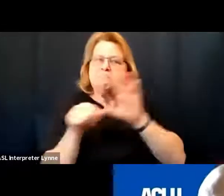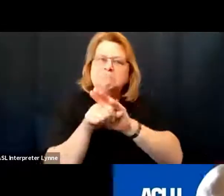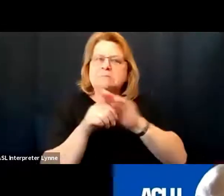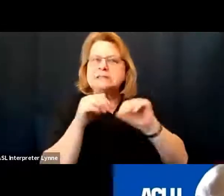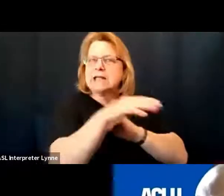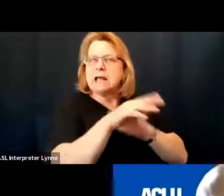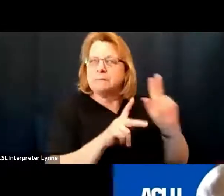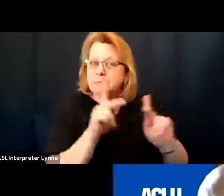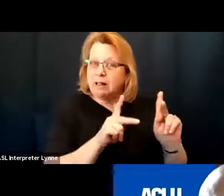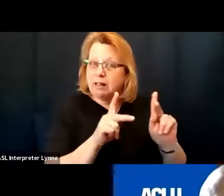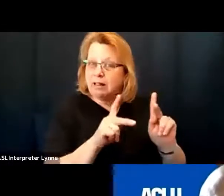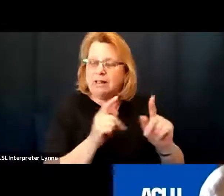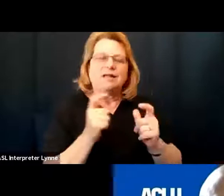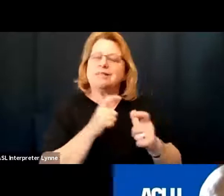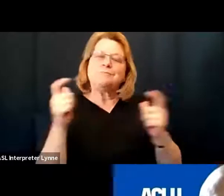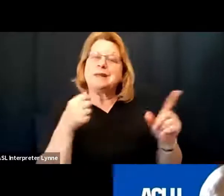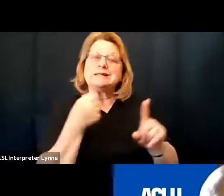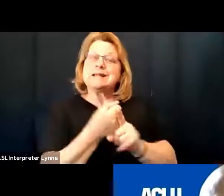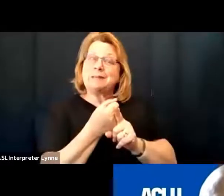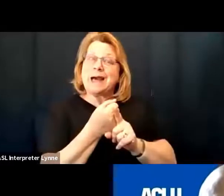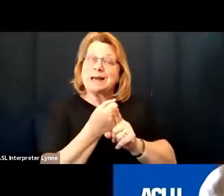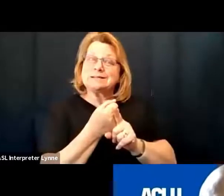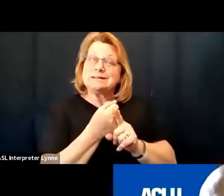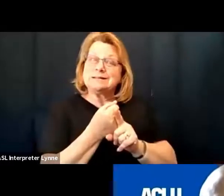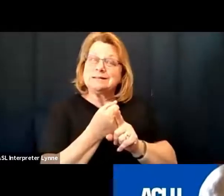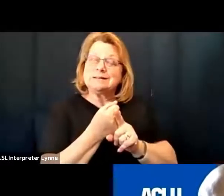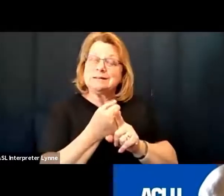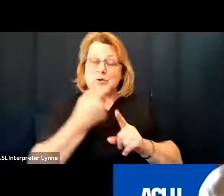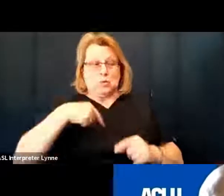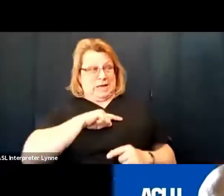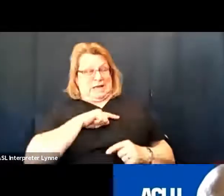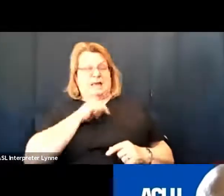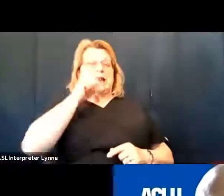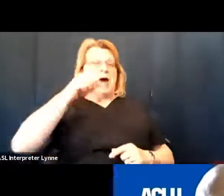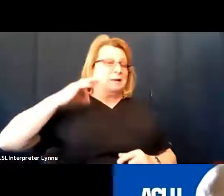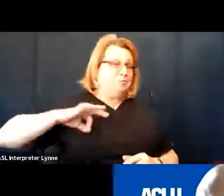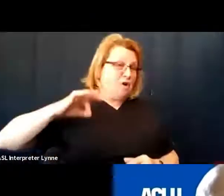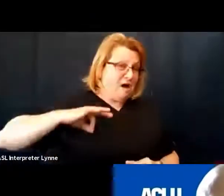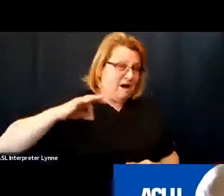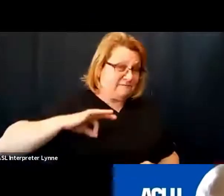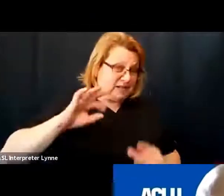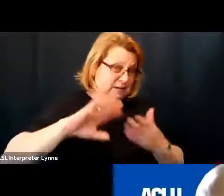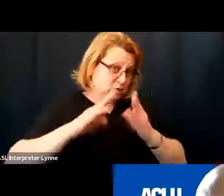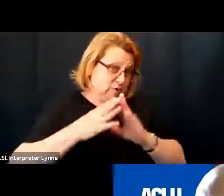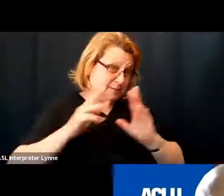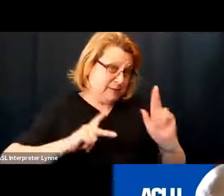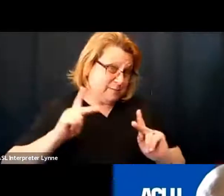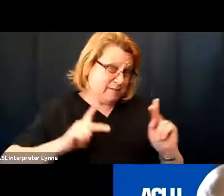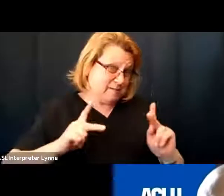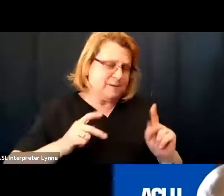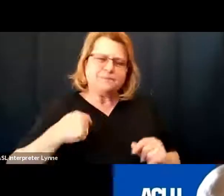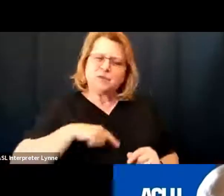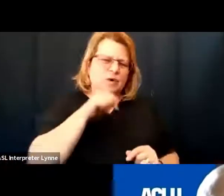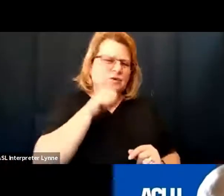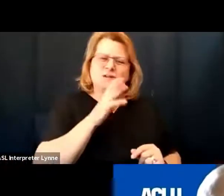is we, those of us in the nonprofit community, are no longer talking